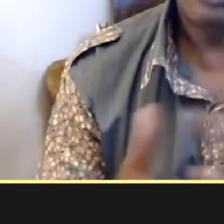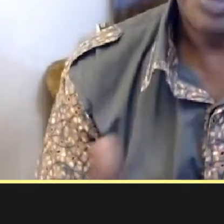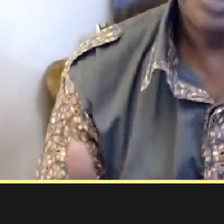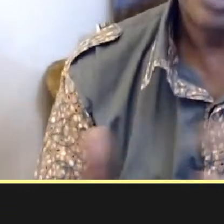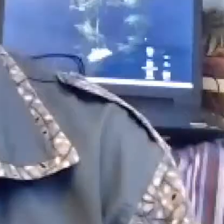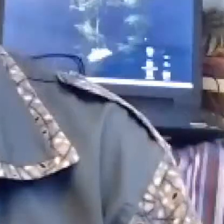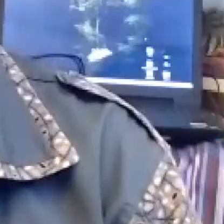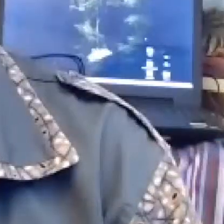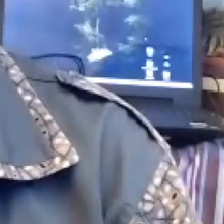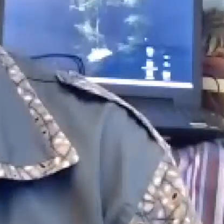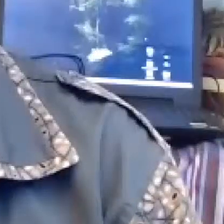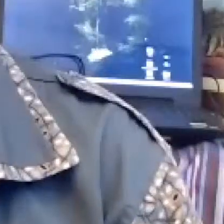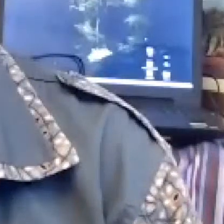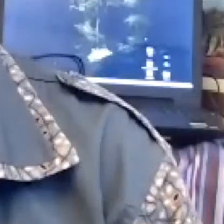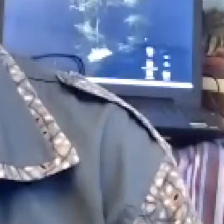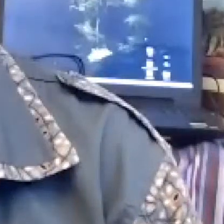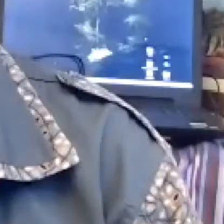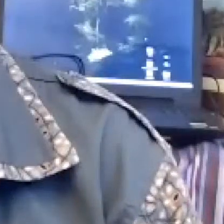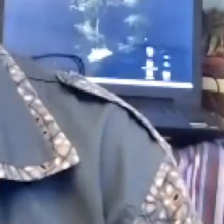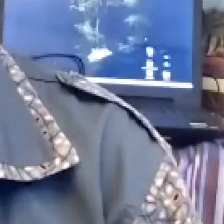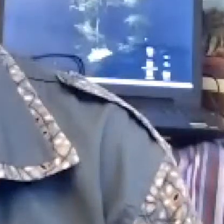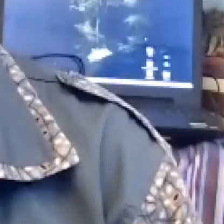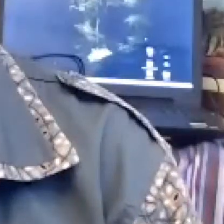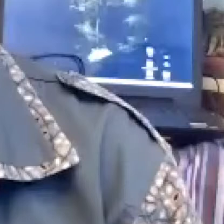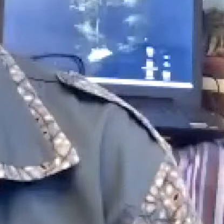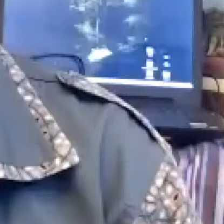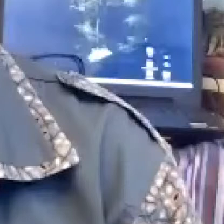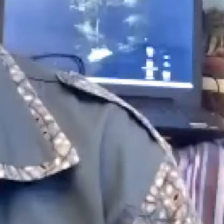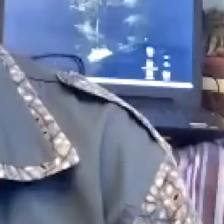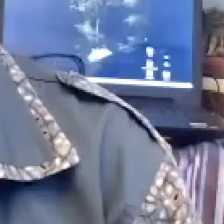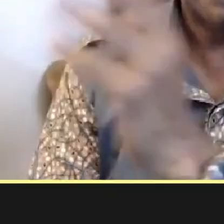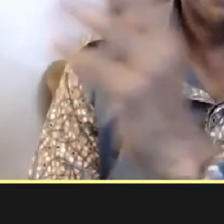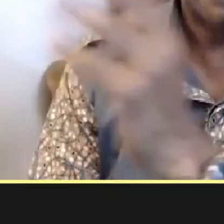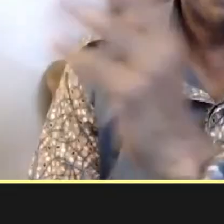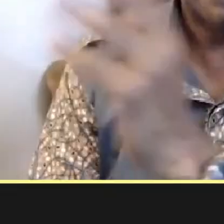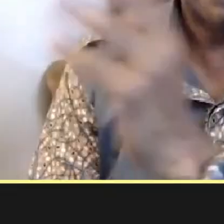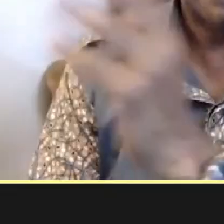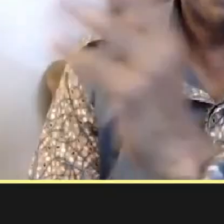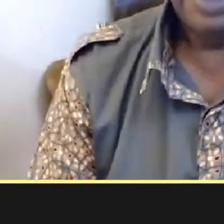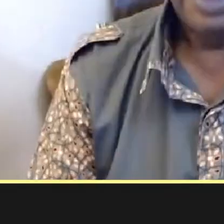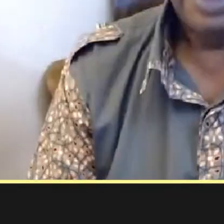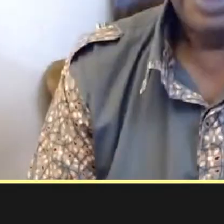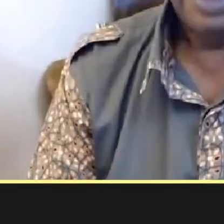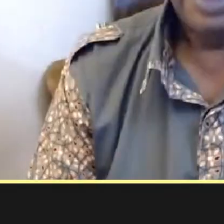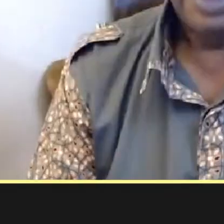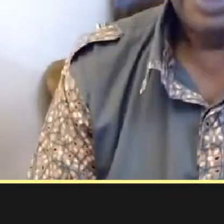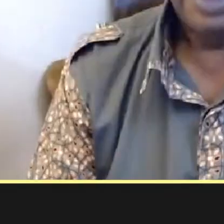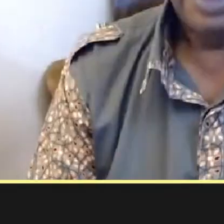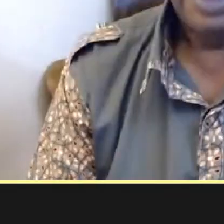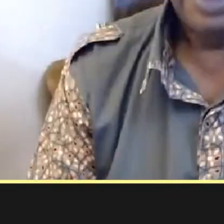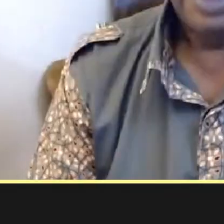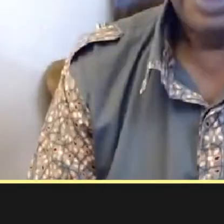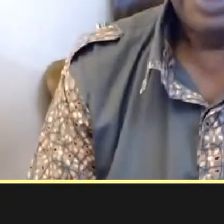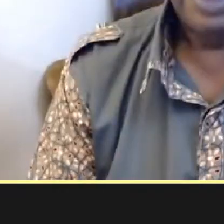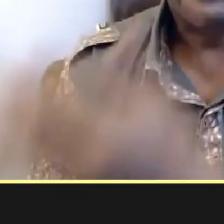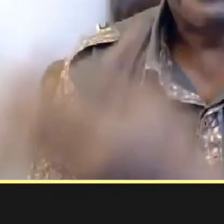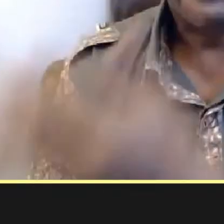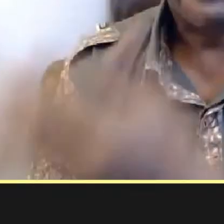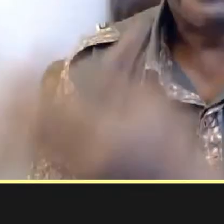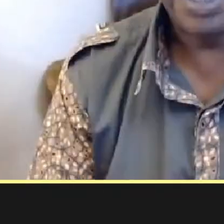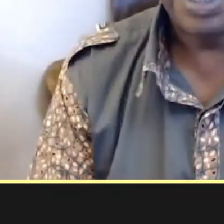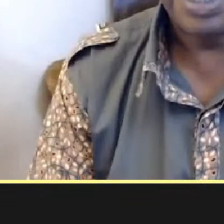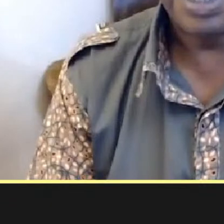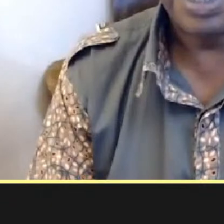hey, you are teaching children, what about us? We took the request back to Google and Google made a program. Then after this succeeded for the youth and